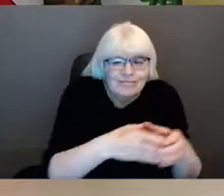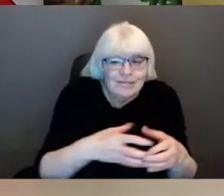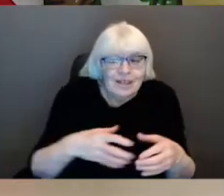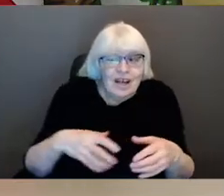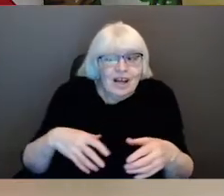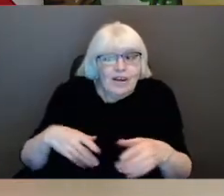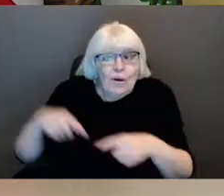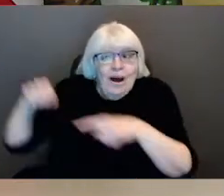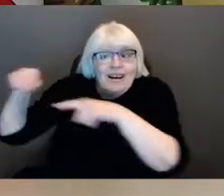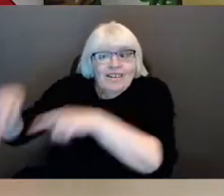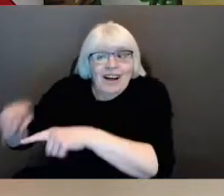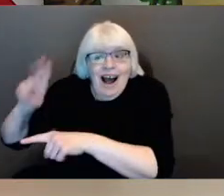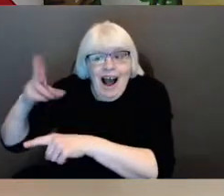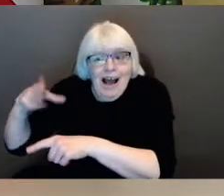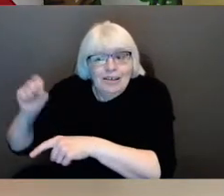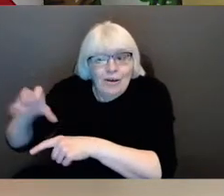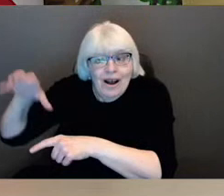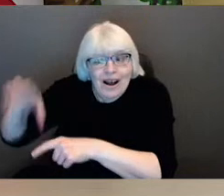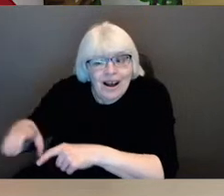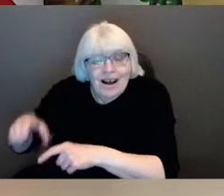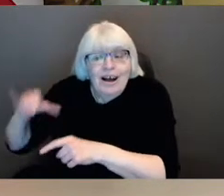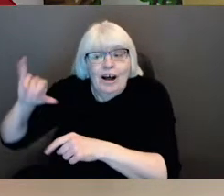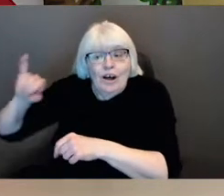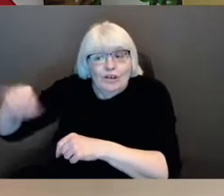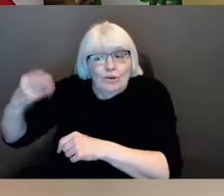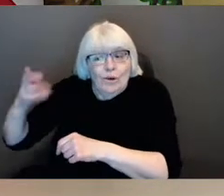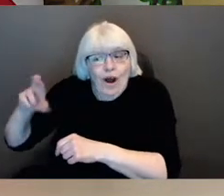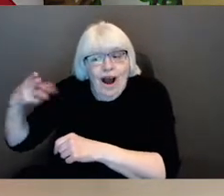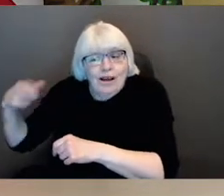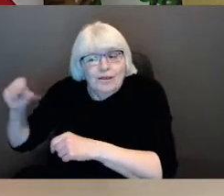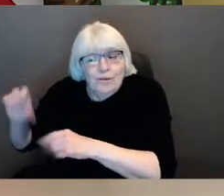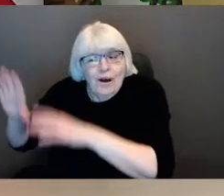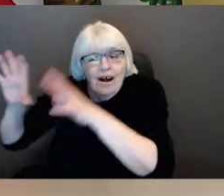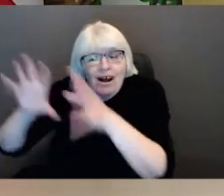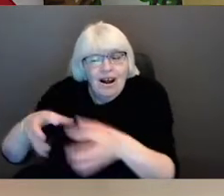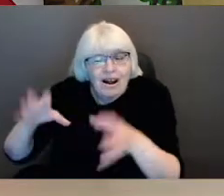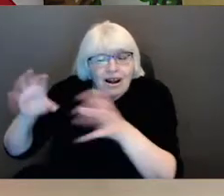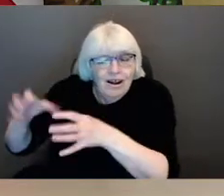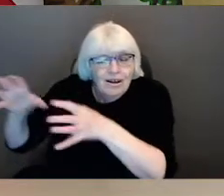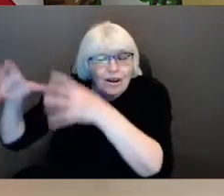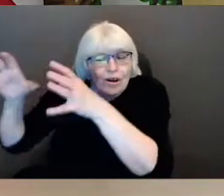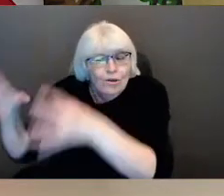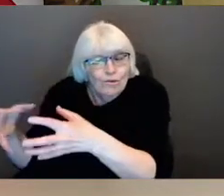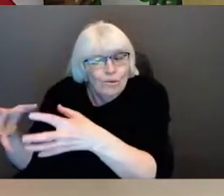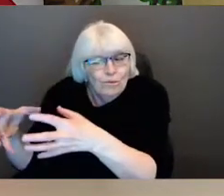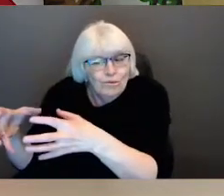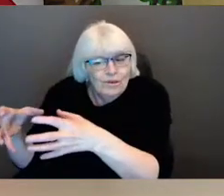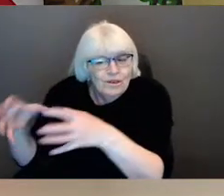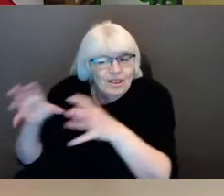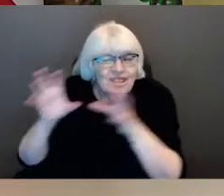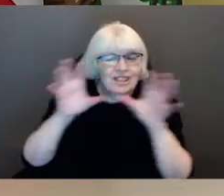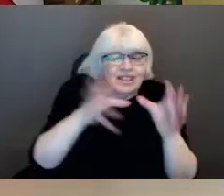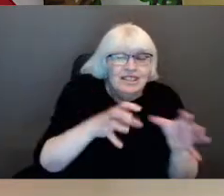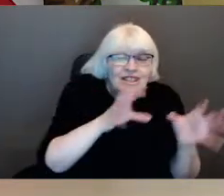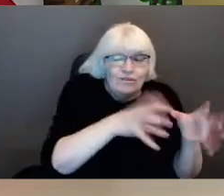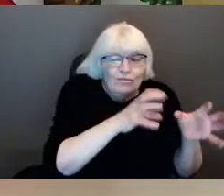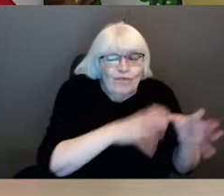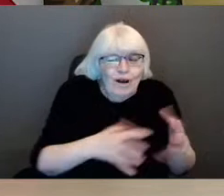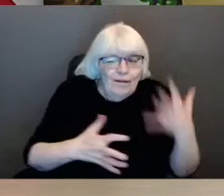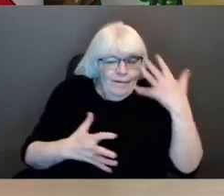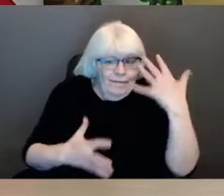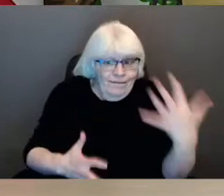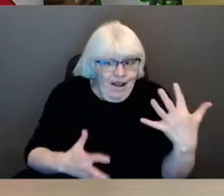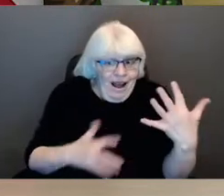junior high. And when you look at the 5 schools that have the